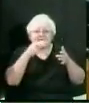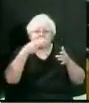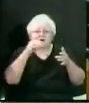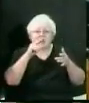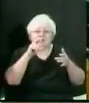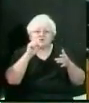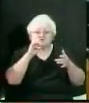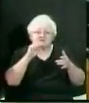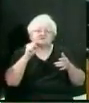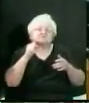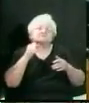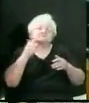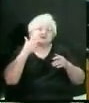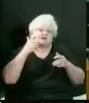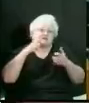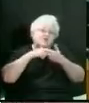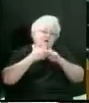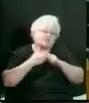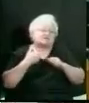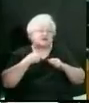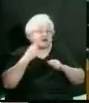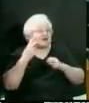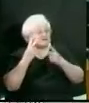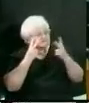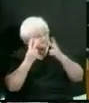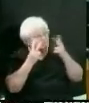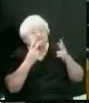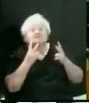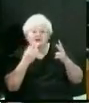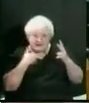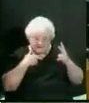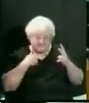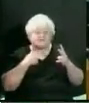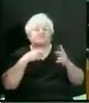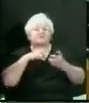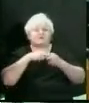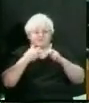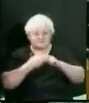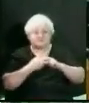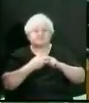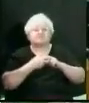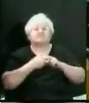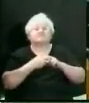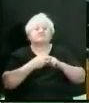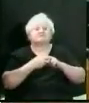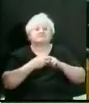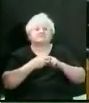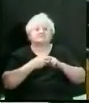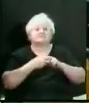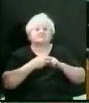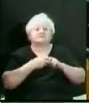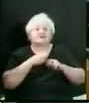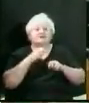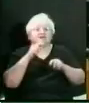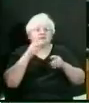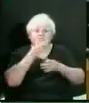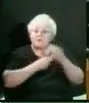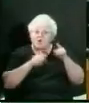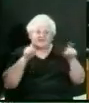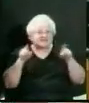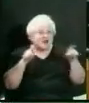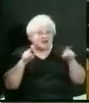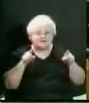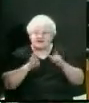townhouses because there's problems. And I've been over to Statesview, and there's a big problem over there. And on either side, whether